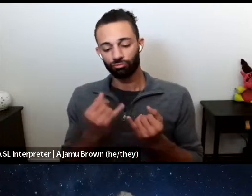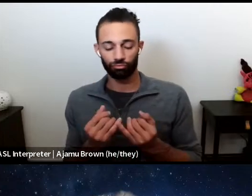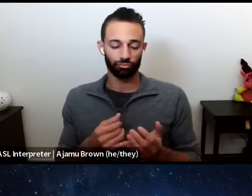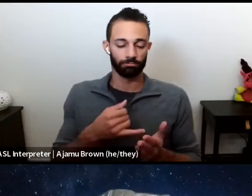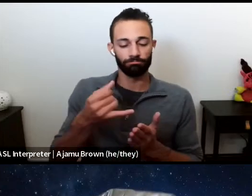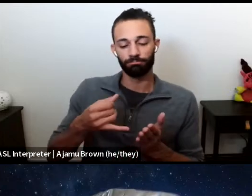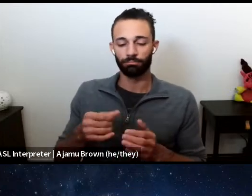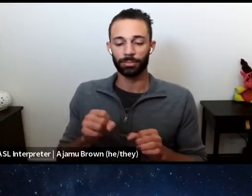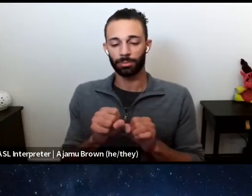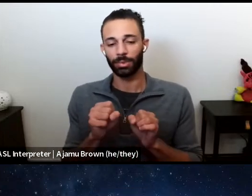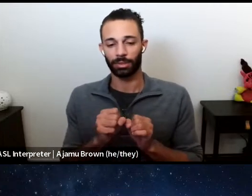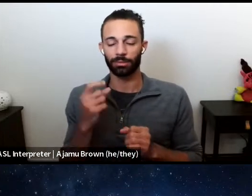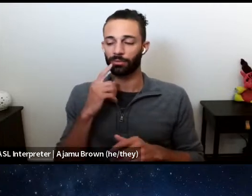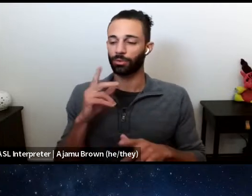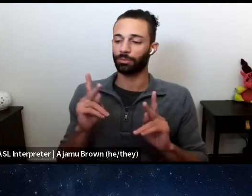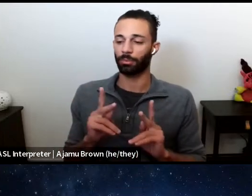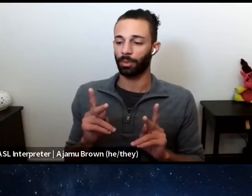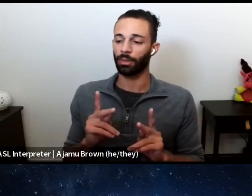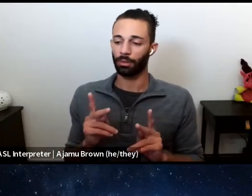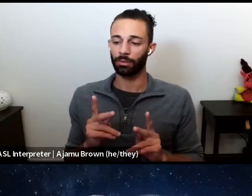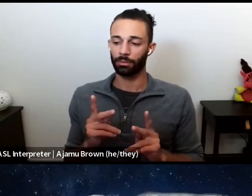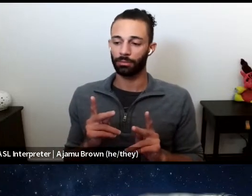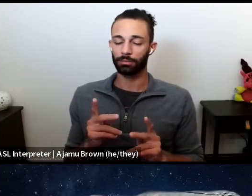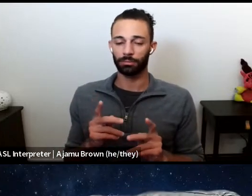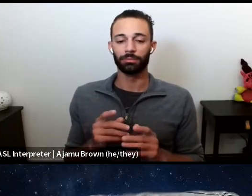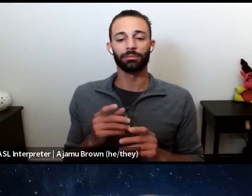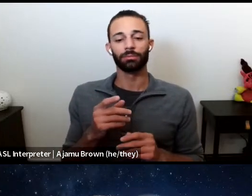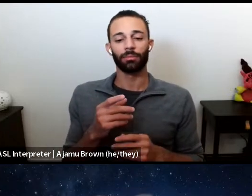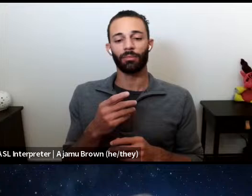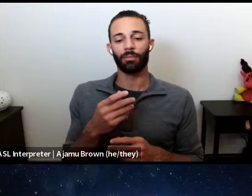And our prompts are really just